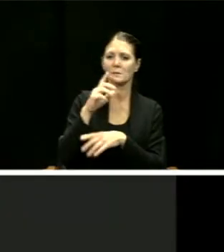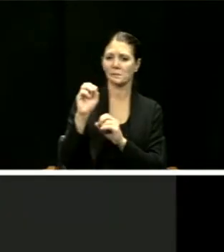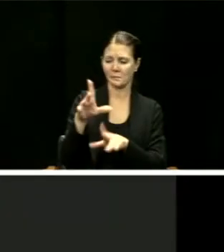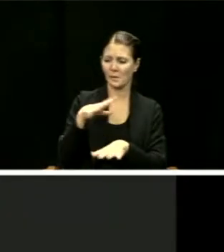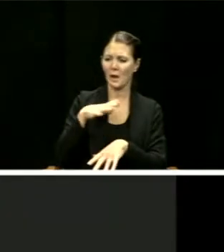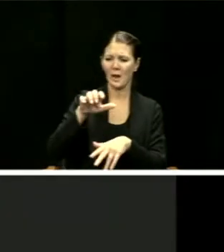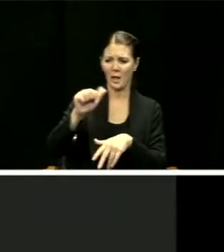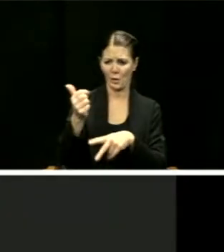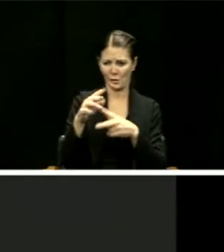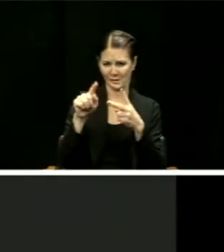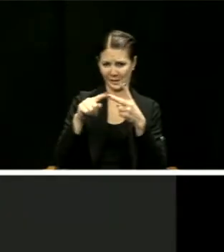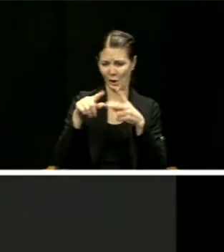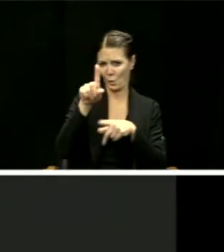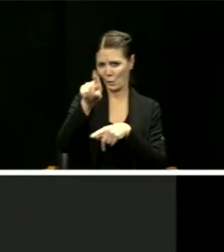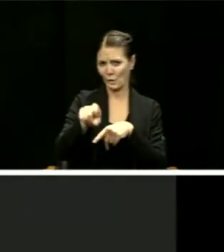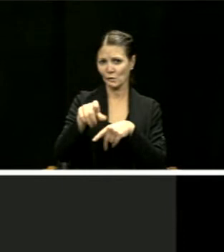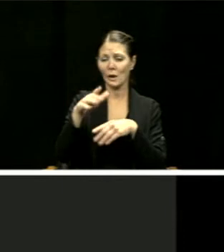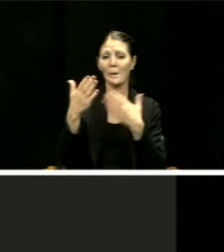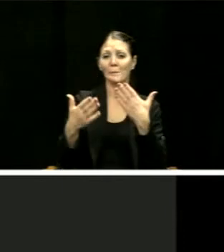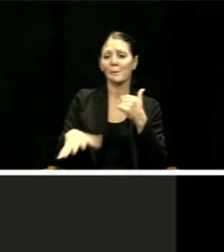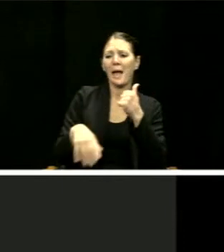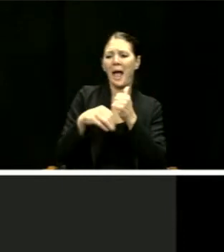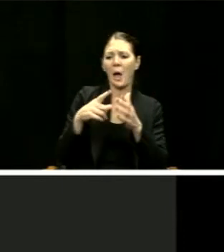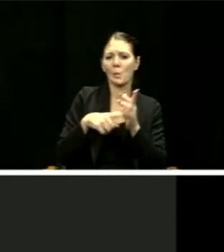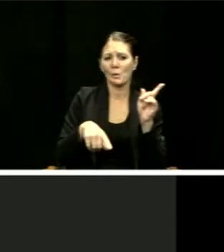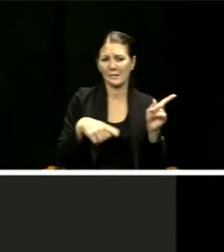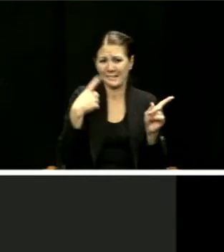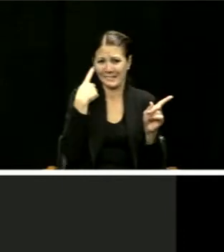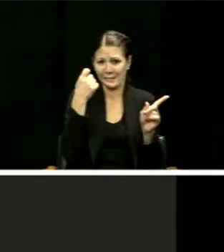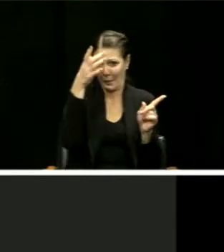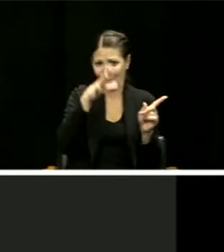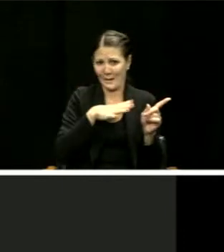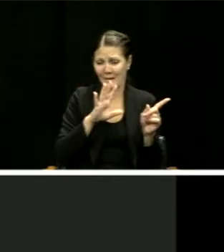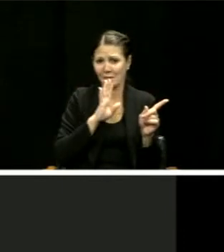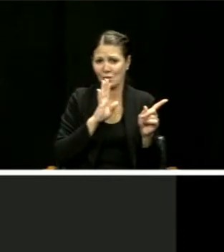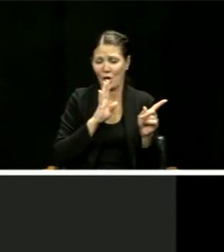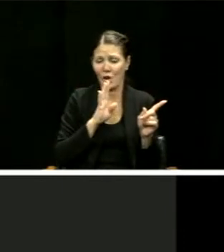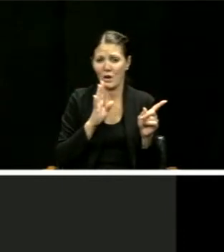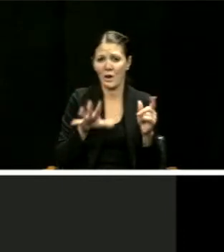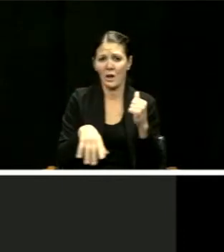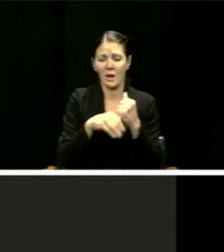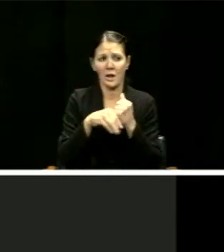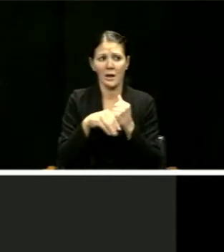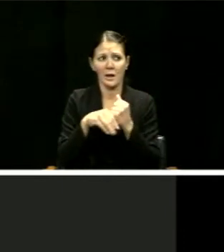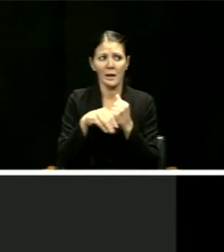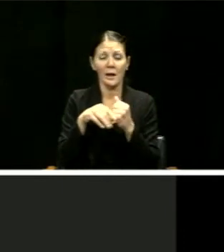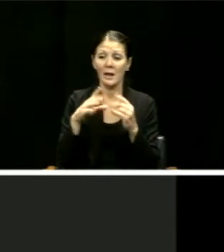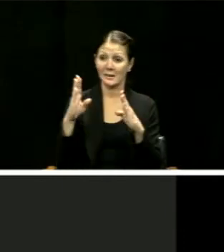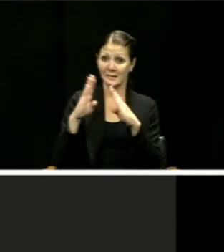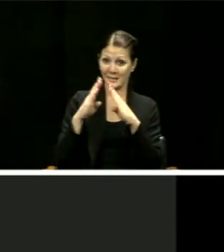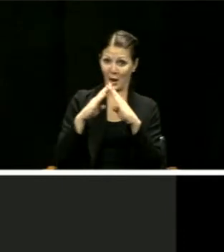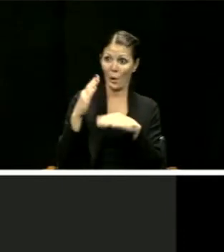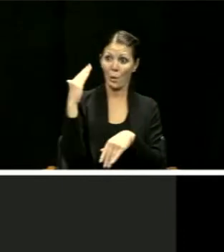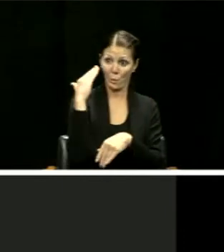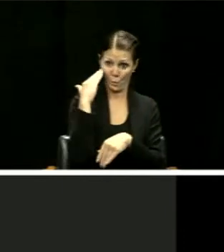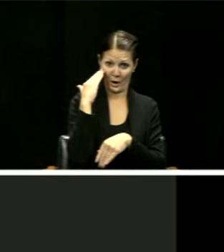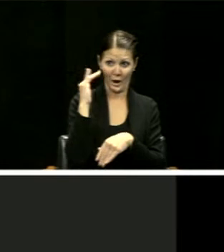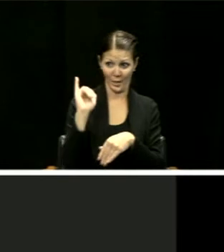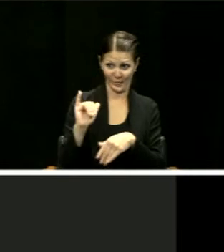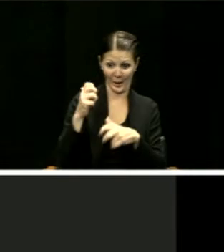it's probably, it adds on to what the gentleman that just spoke talked about, is that, the town is aware of this